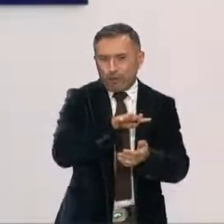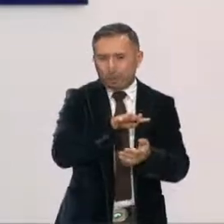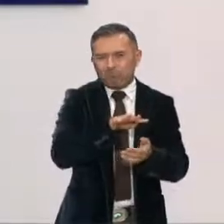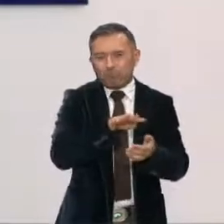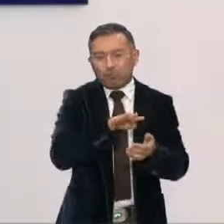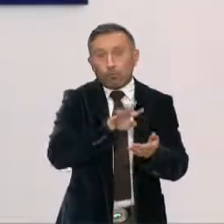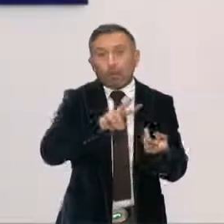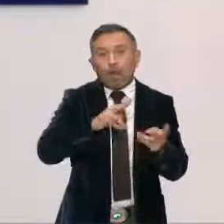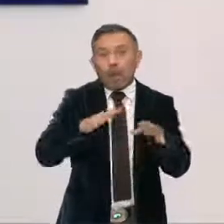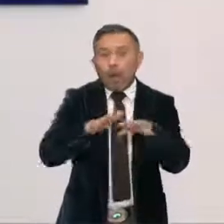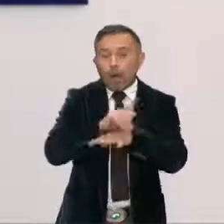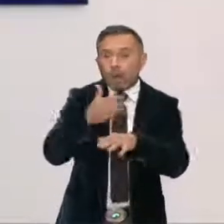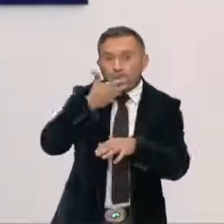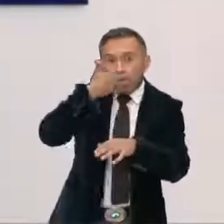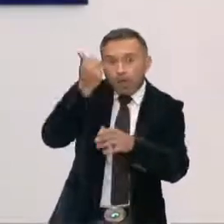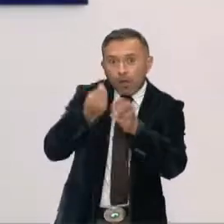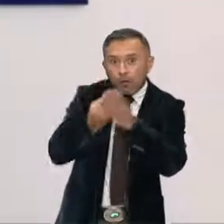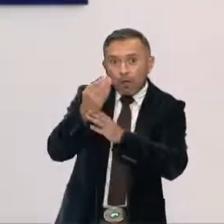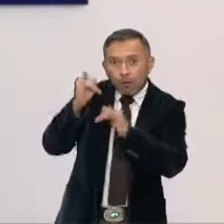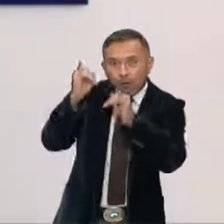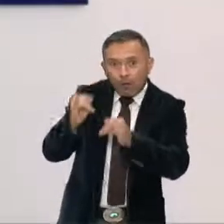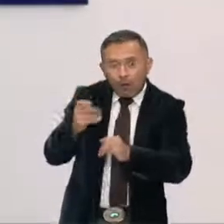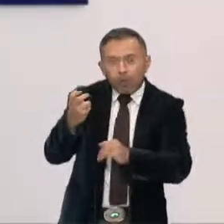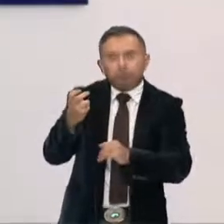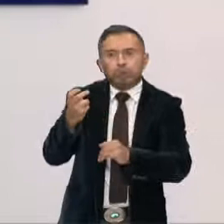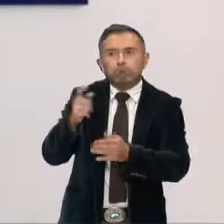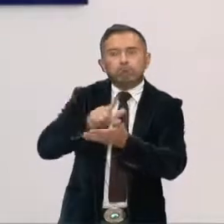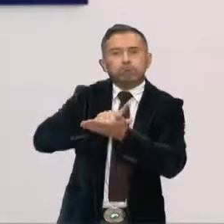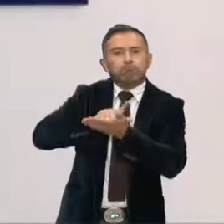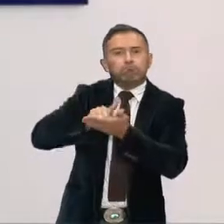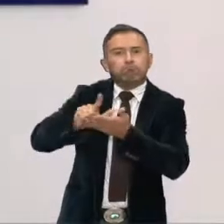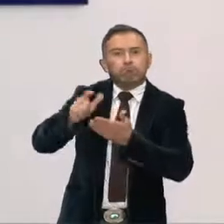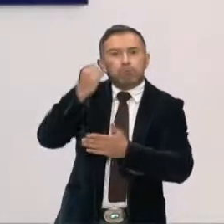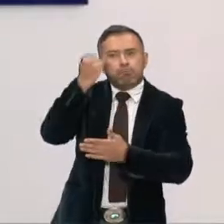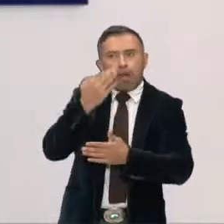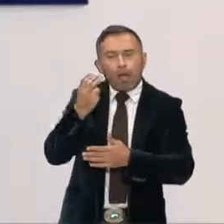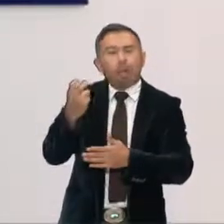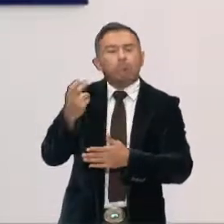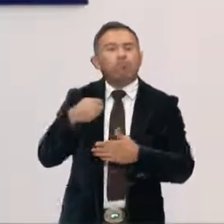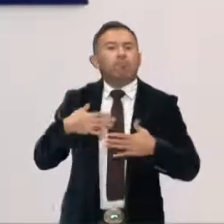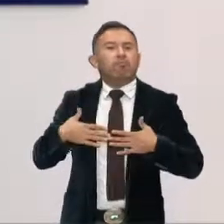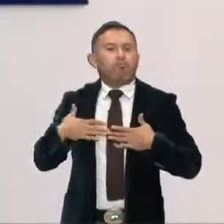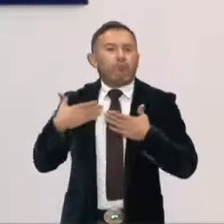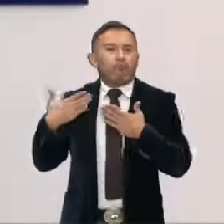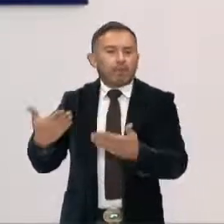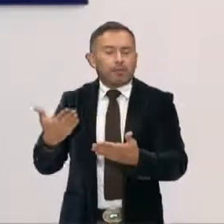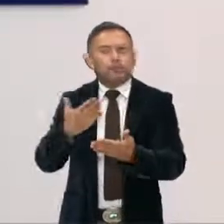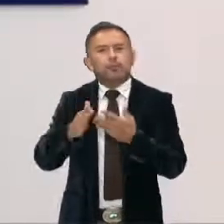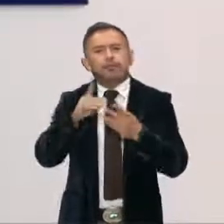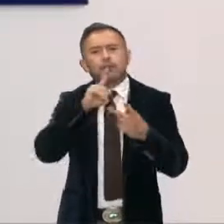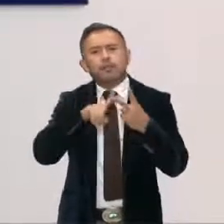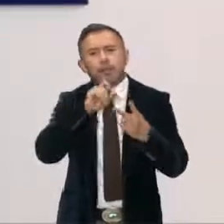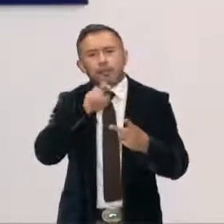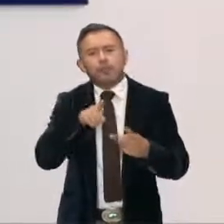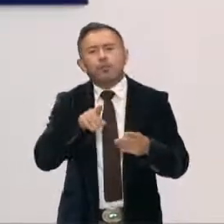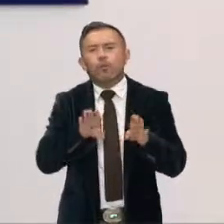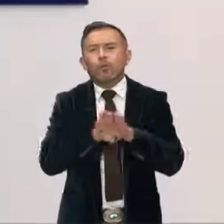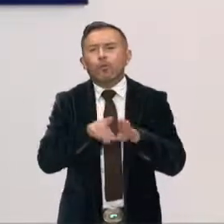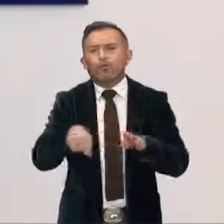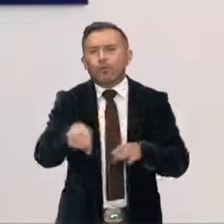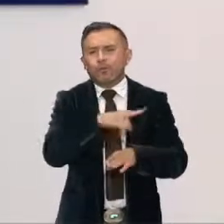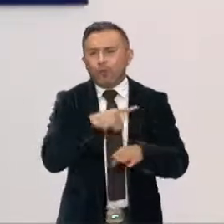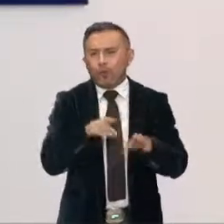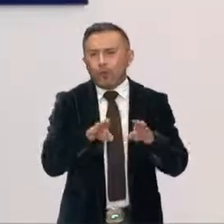So it had a different profile. And also because in the pre-elections or before the elections,